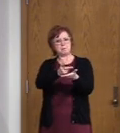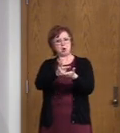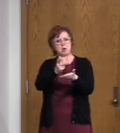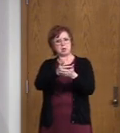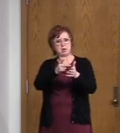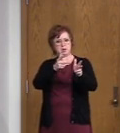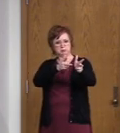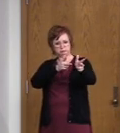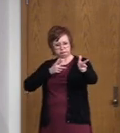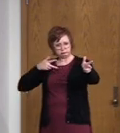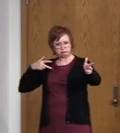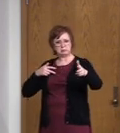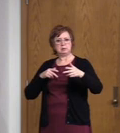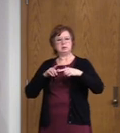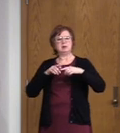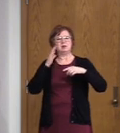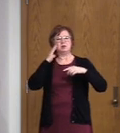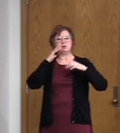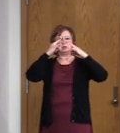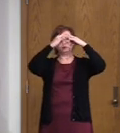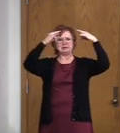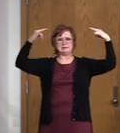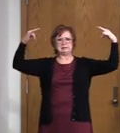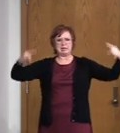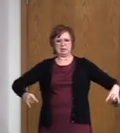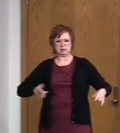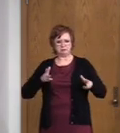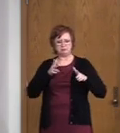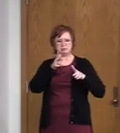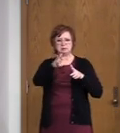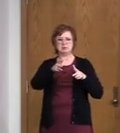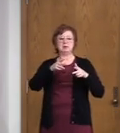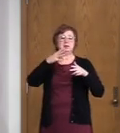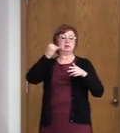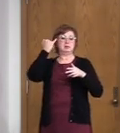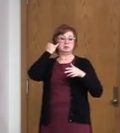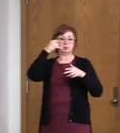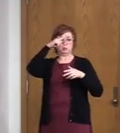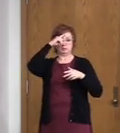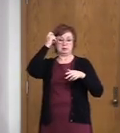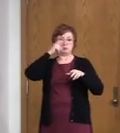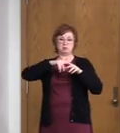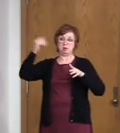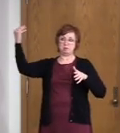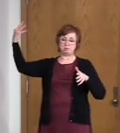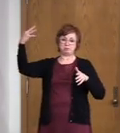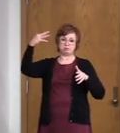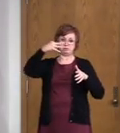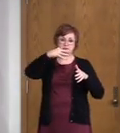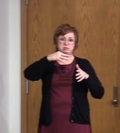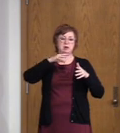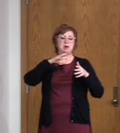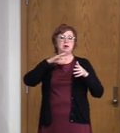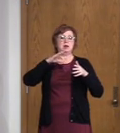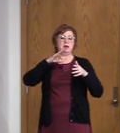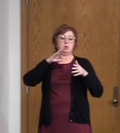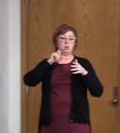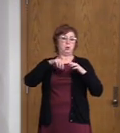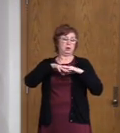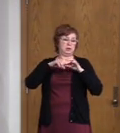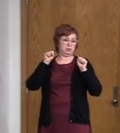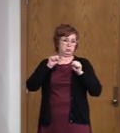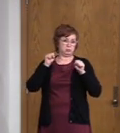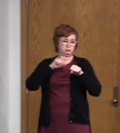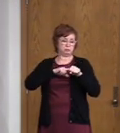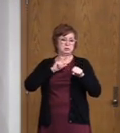and walk-in clinics outside of the heat of a building in winter in Saskatchewan. So we are looking at how we